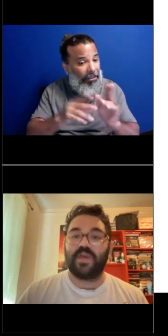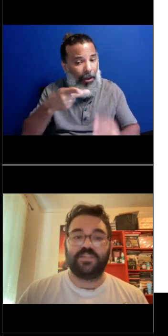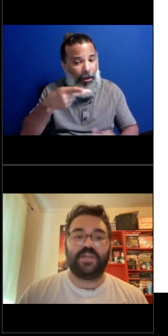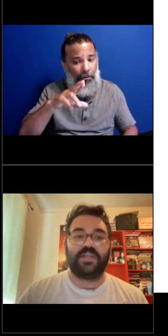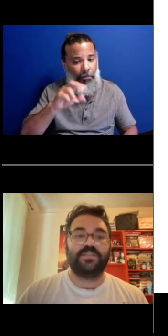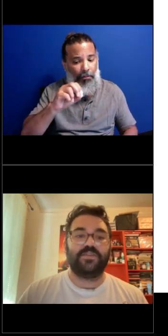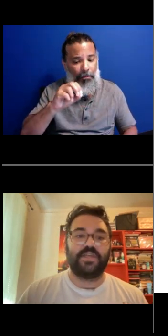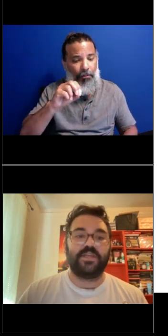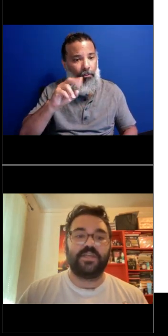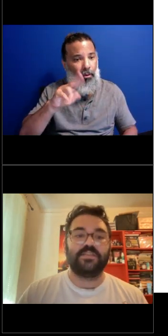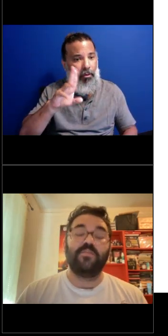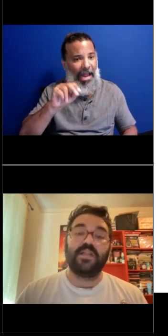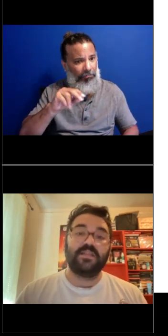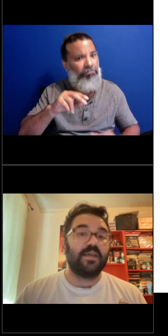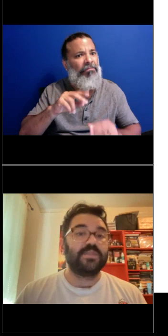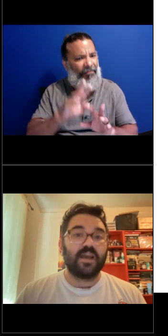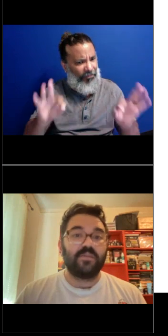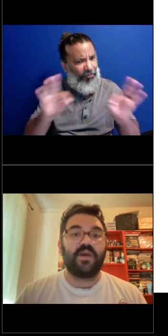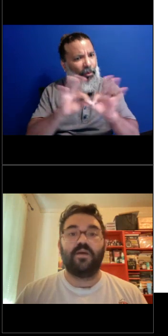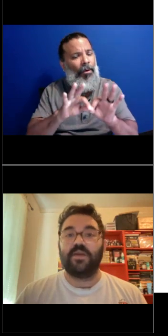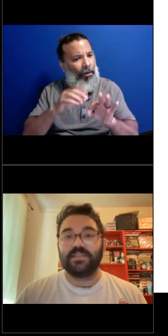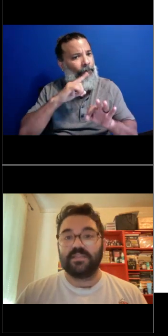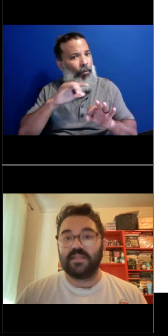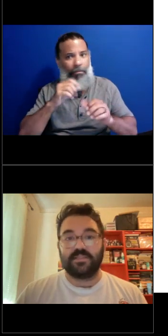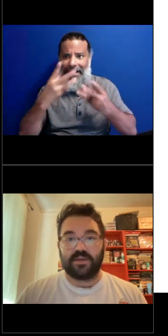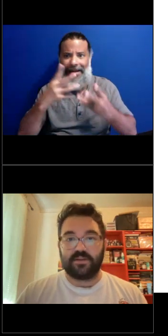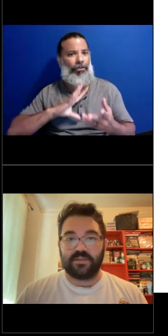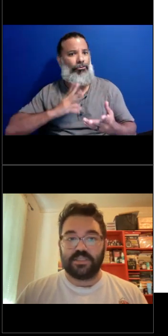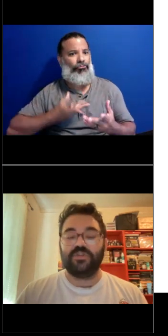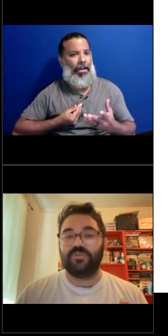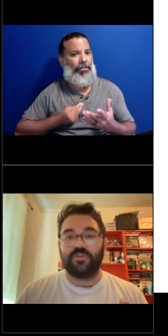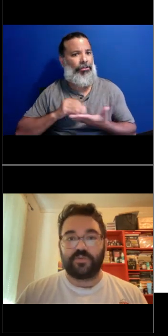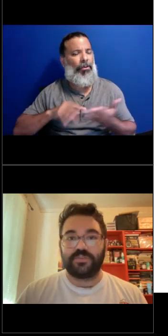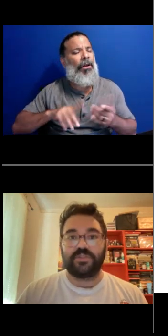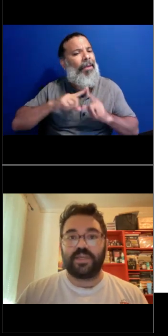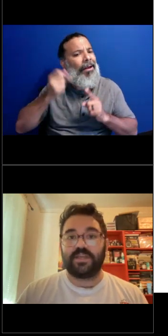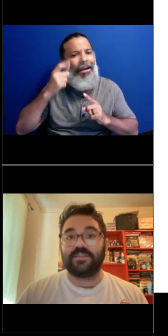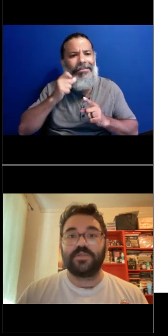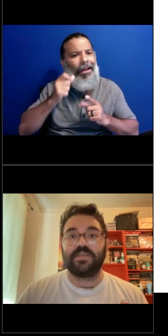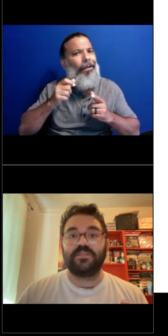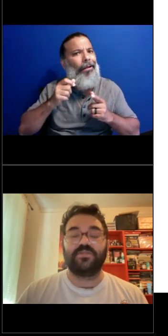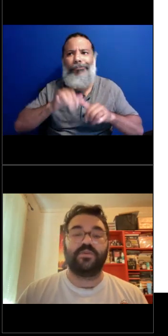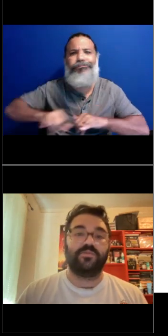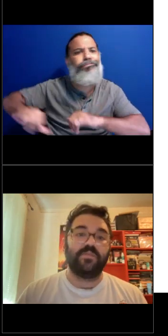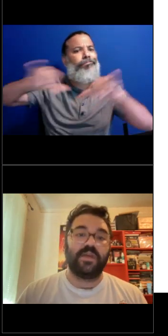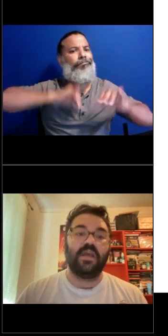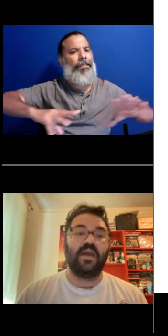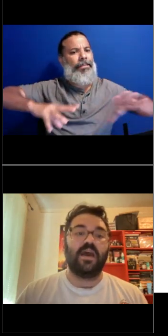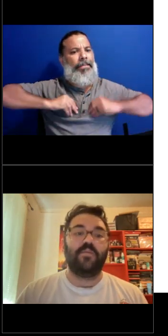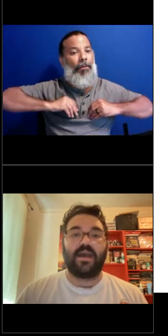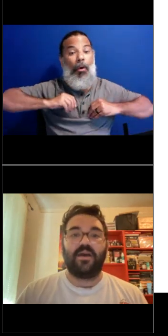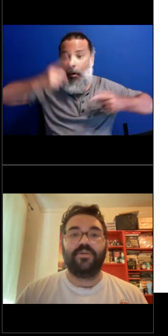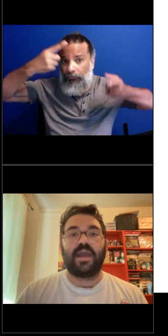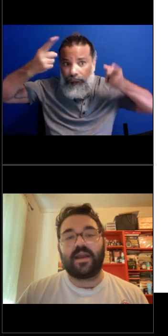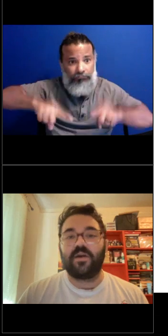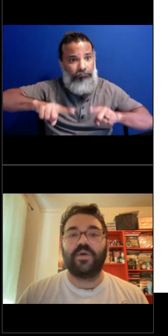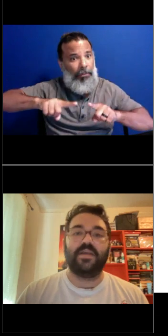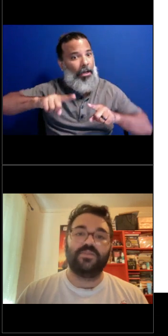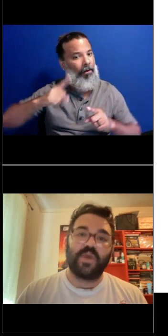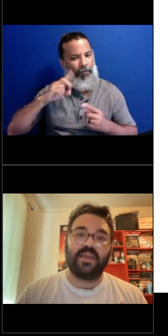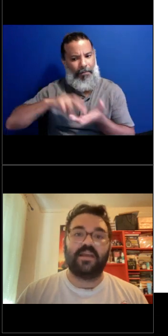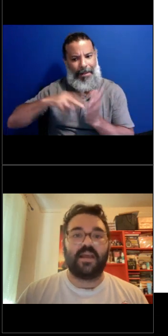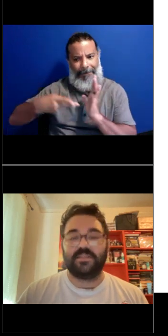important to many trans students, but at the same time, there isn't necessarily universal acceptance or agreement about